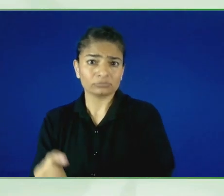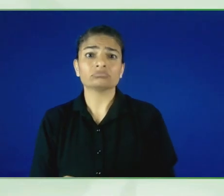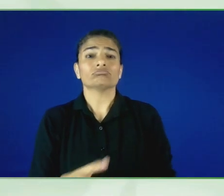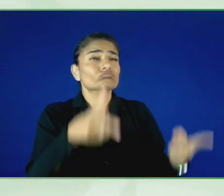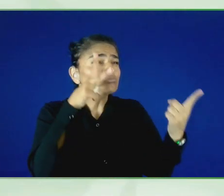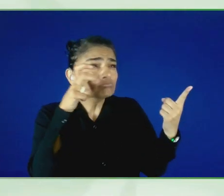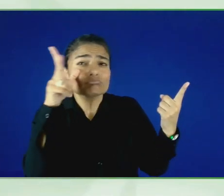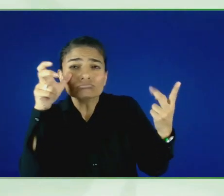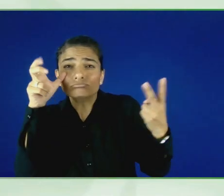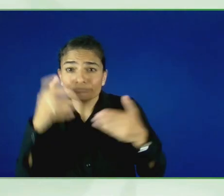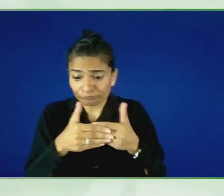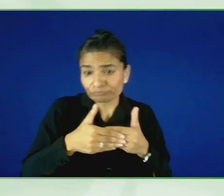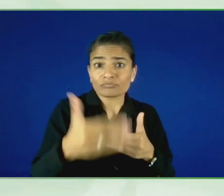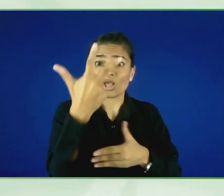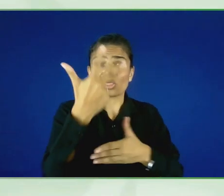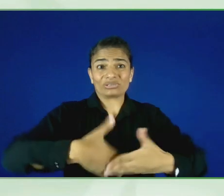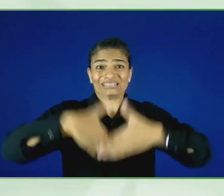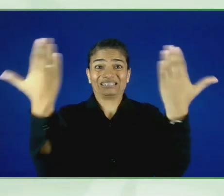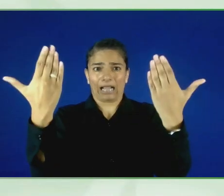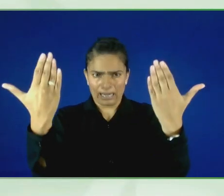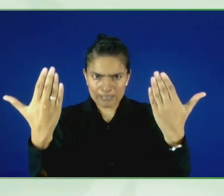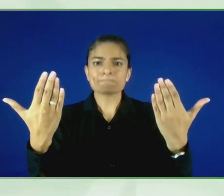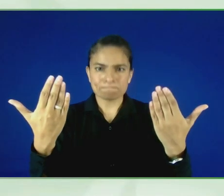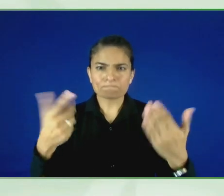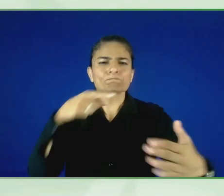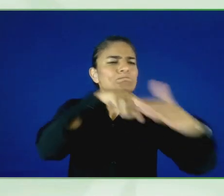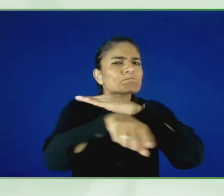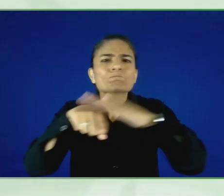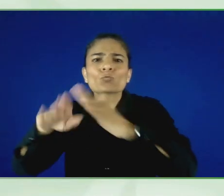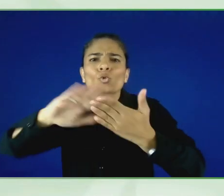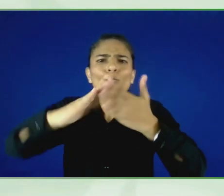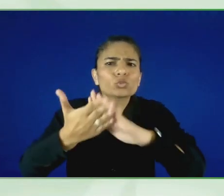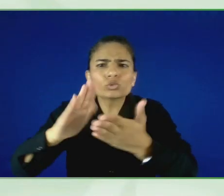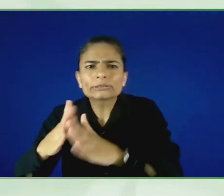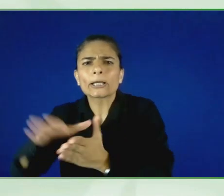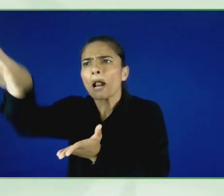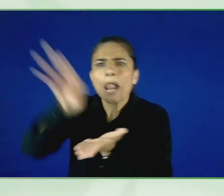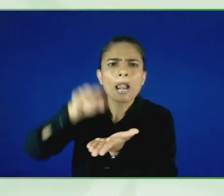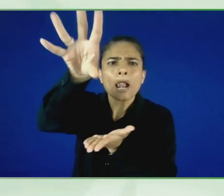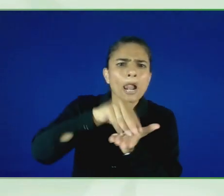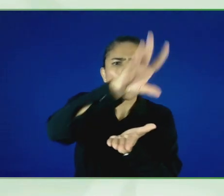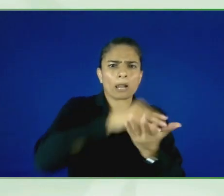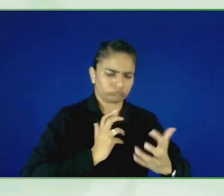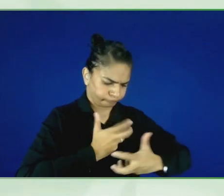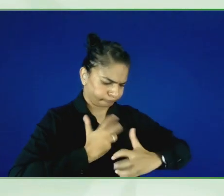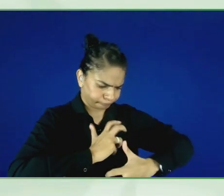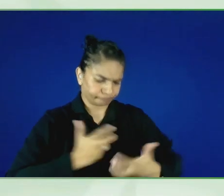organizations. Embed everything at design. Make sure that you